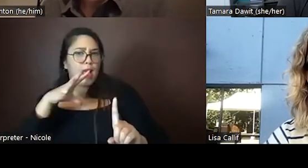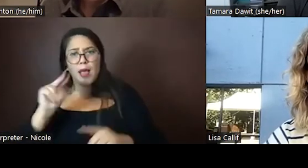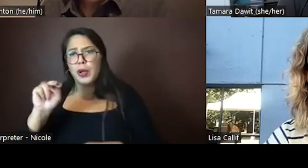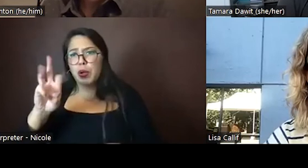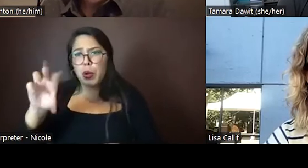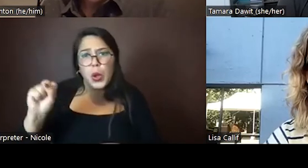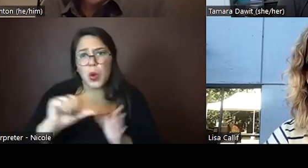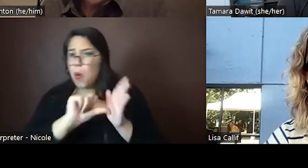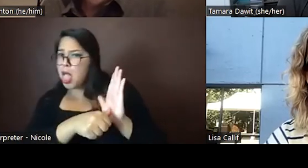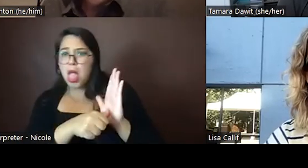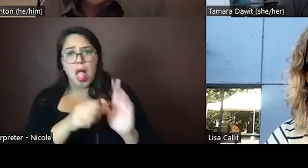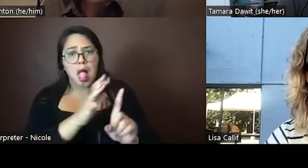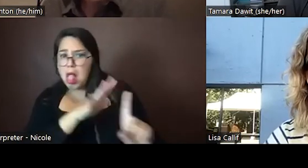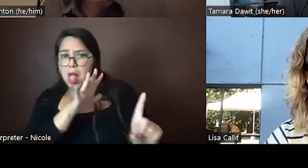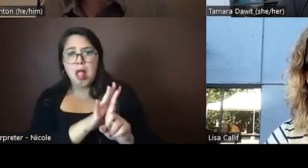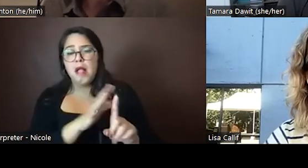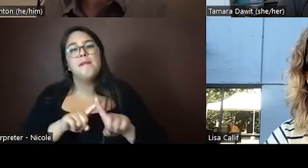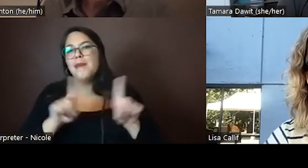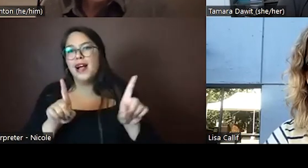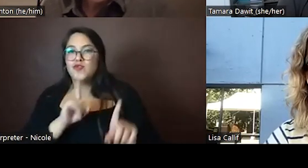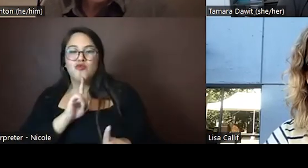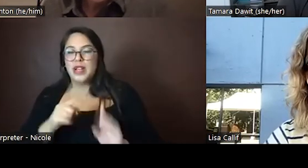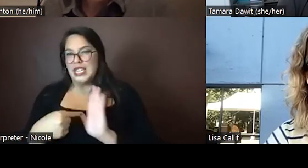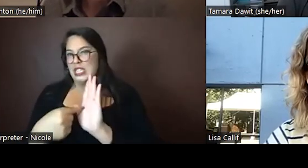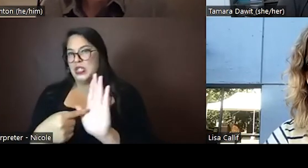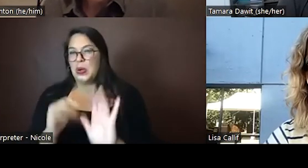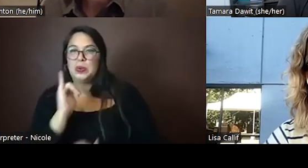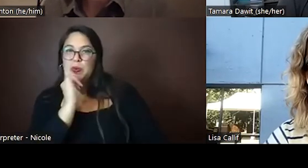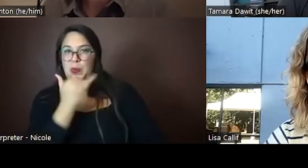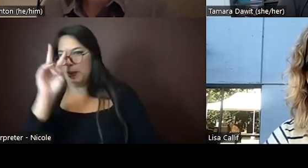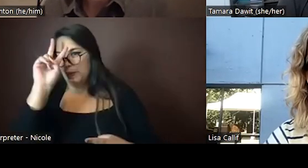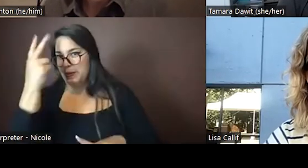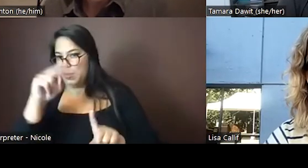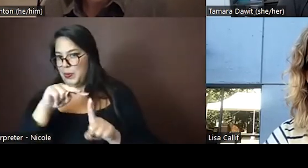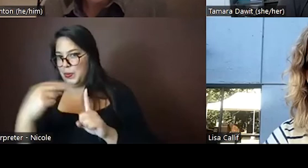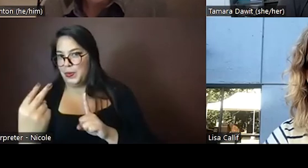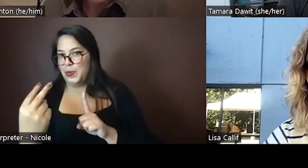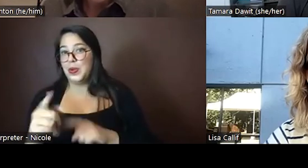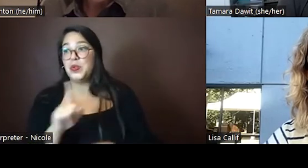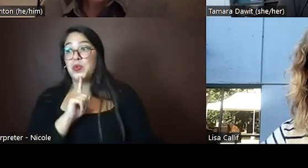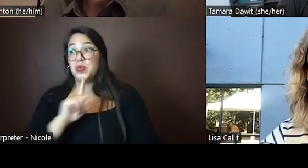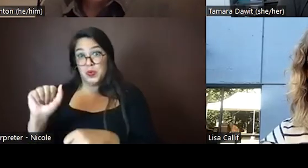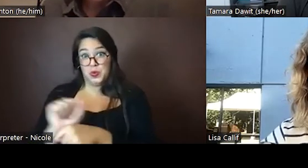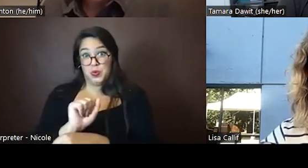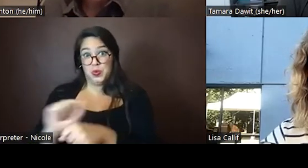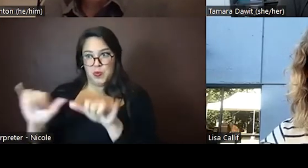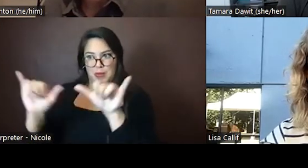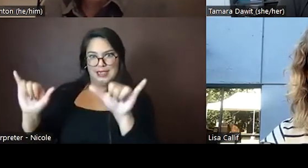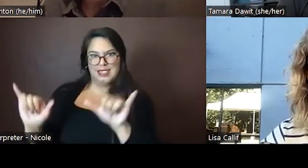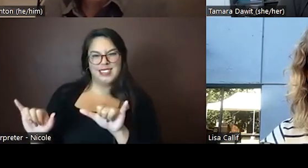it gives a little bit of an incorrect view of what the ecosystem looks like more